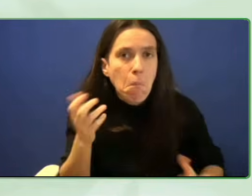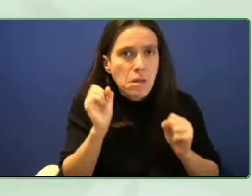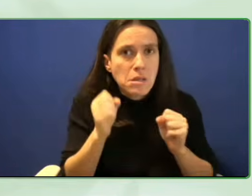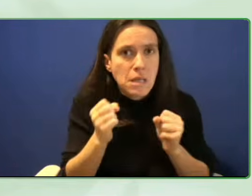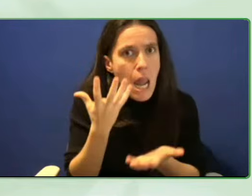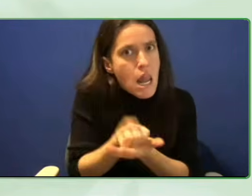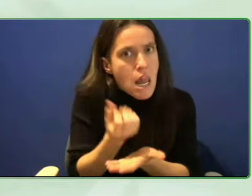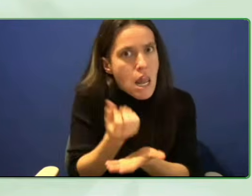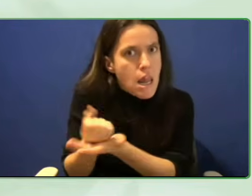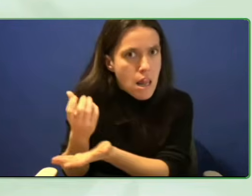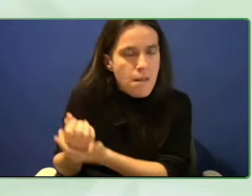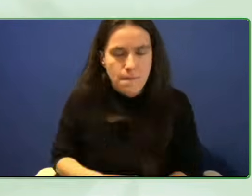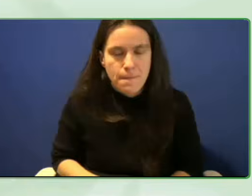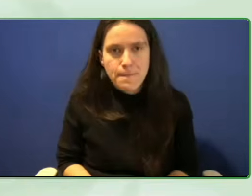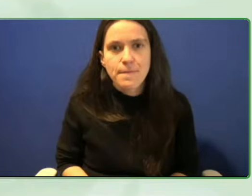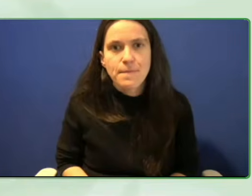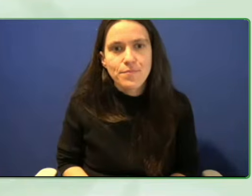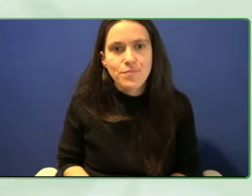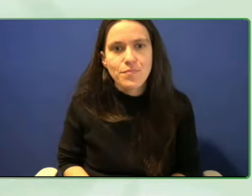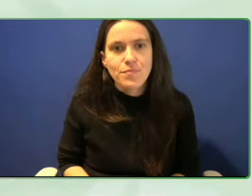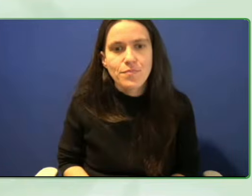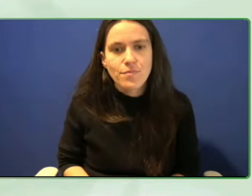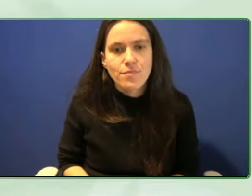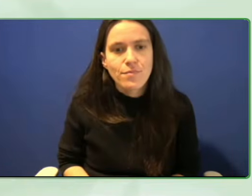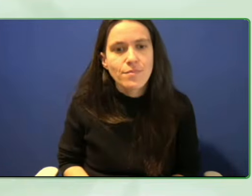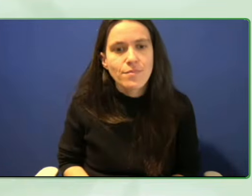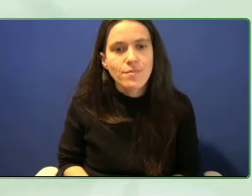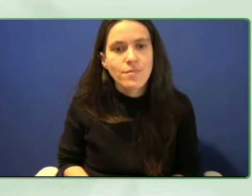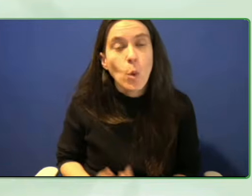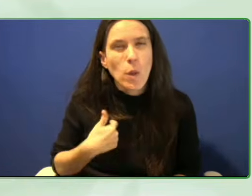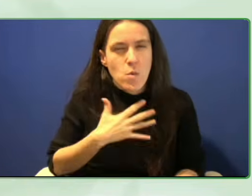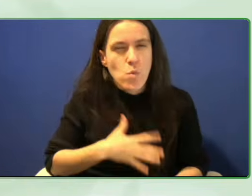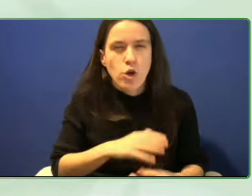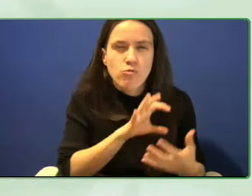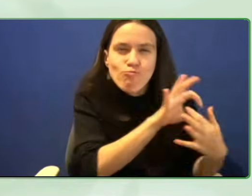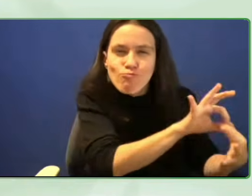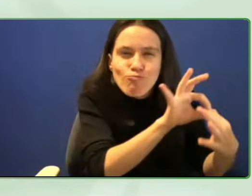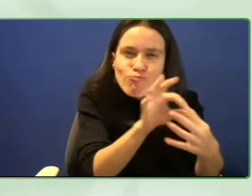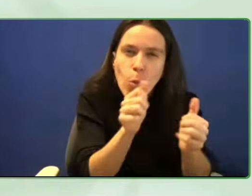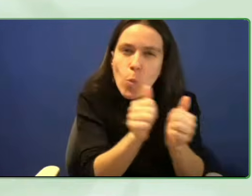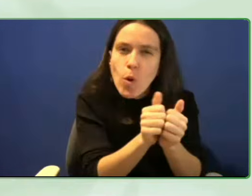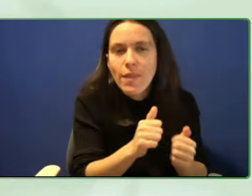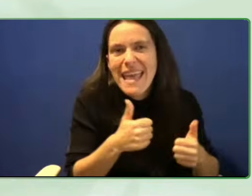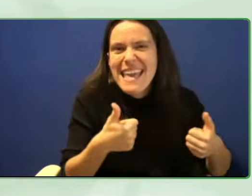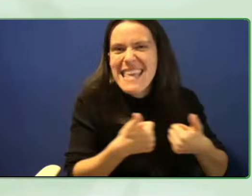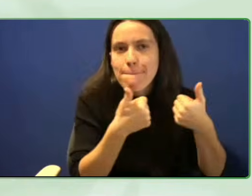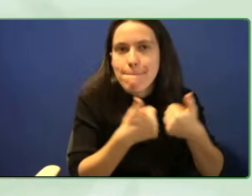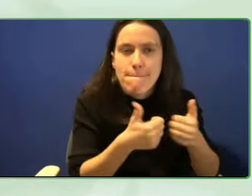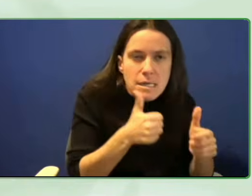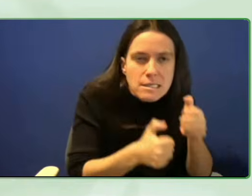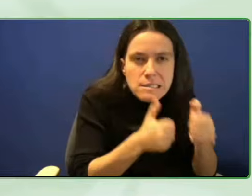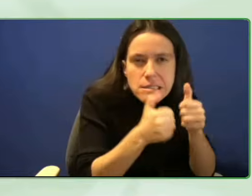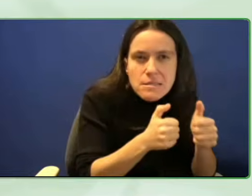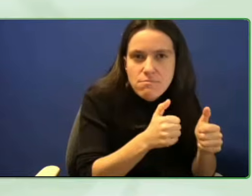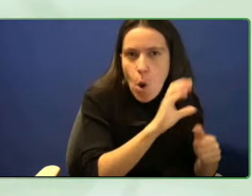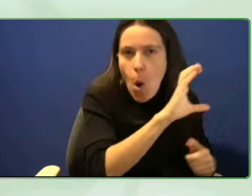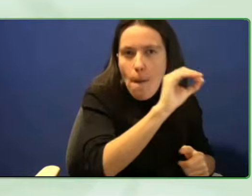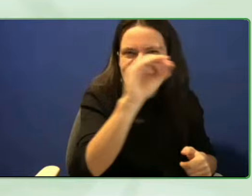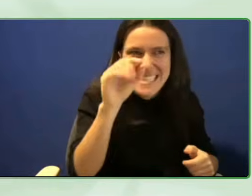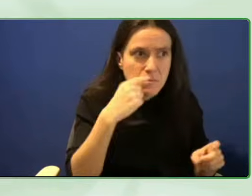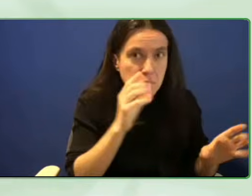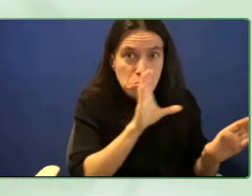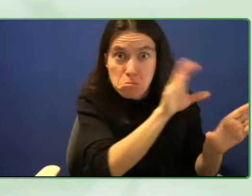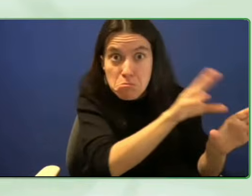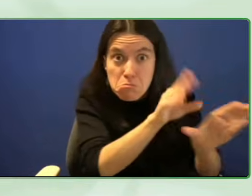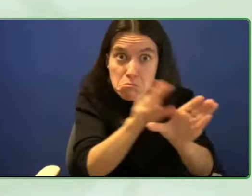looking to work closer with game studios as well to look to see if we can get this embedded within gaming. Certainly there's